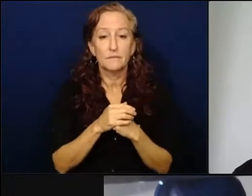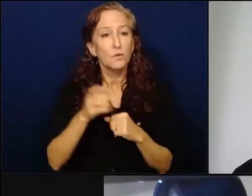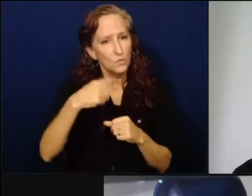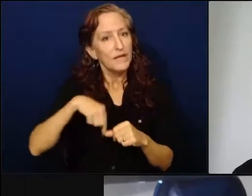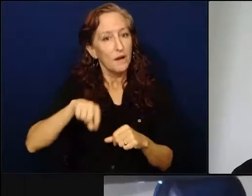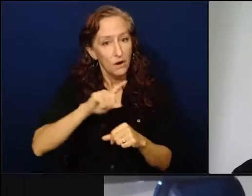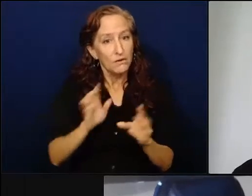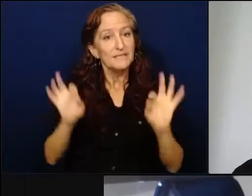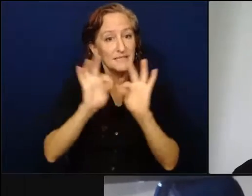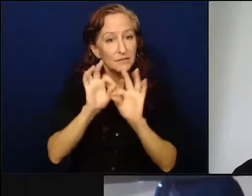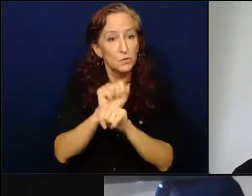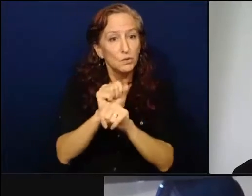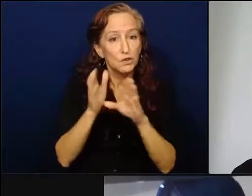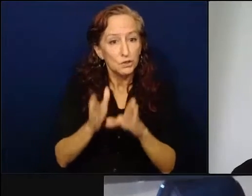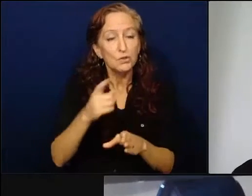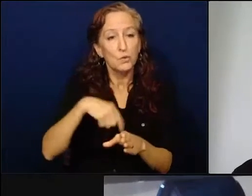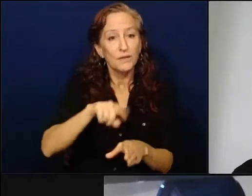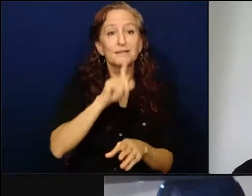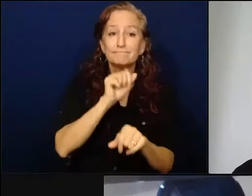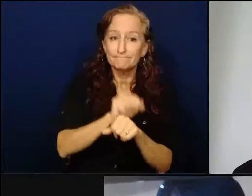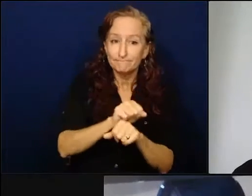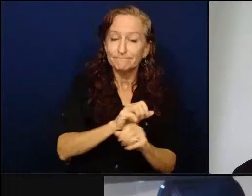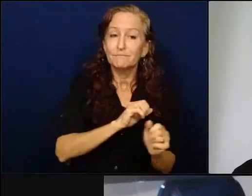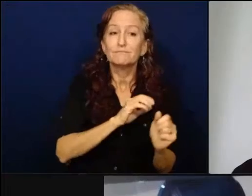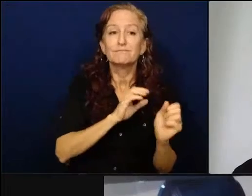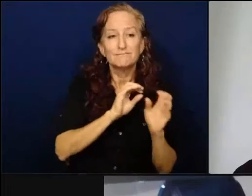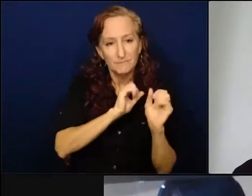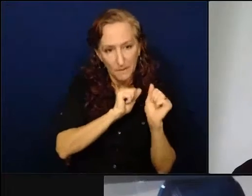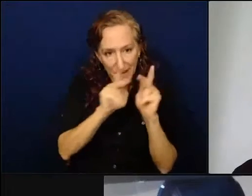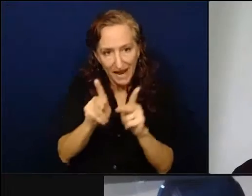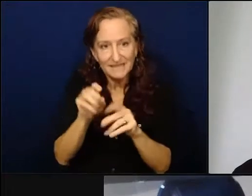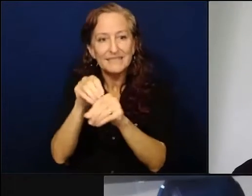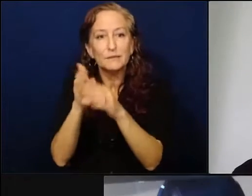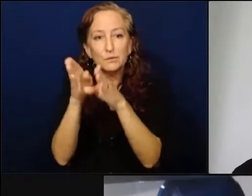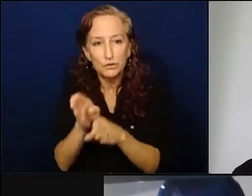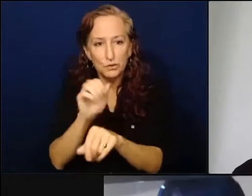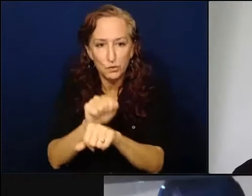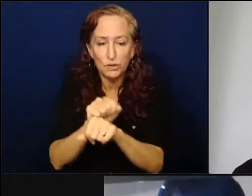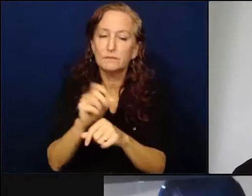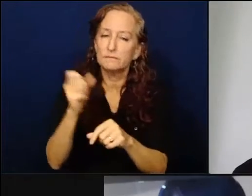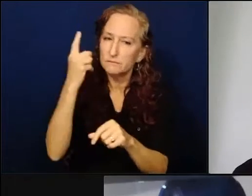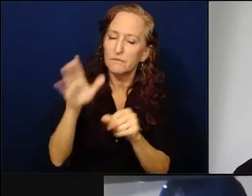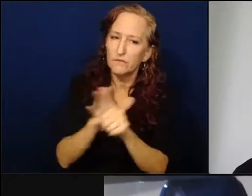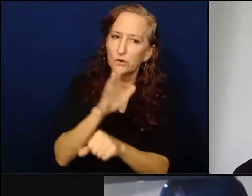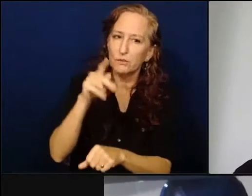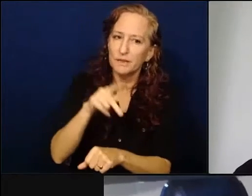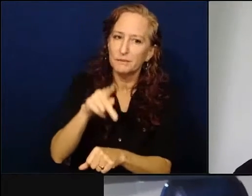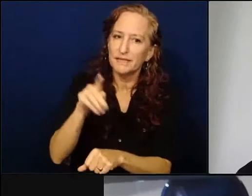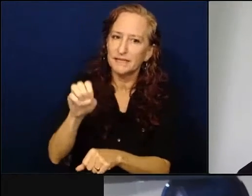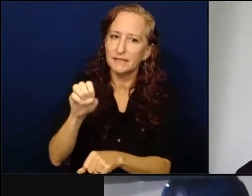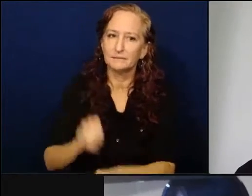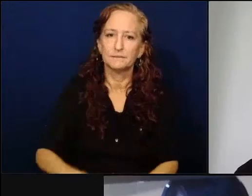have been able to return to some of our in-person work with full PPE.